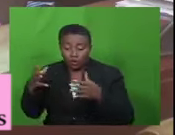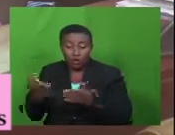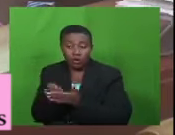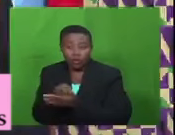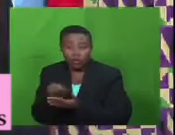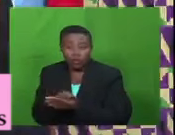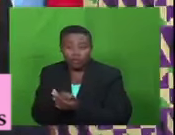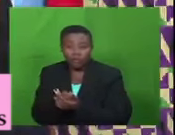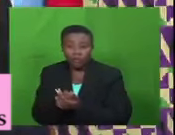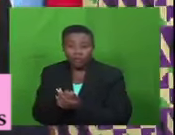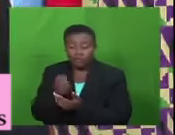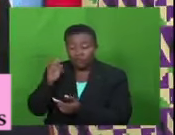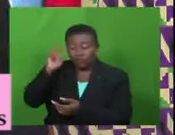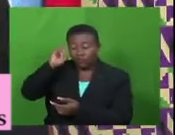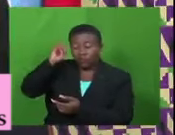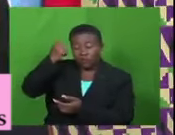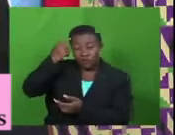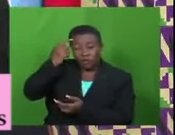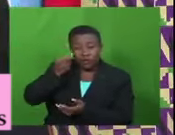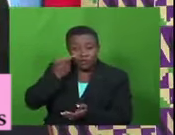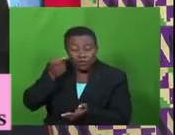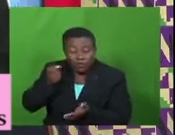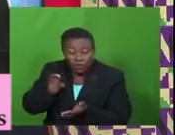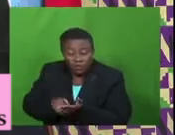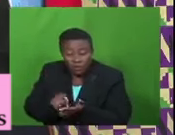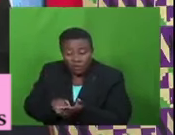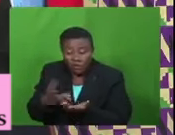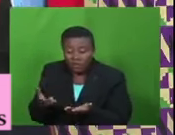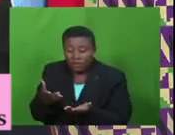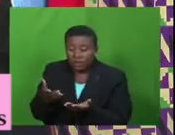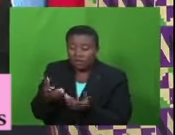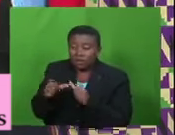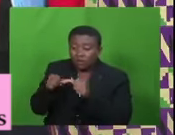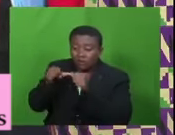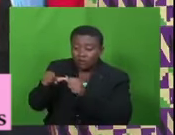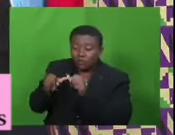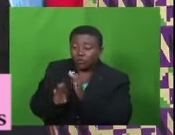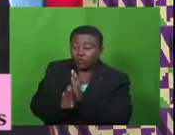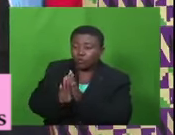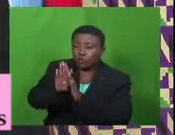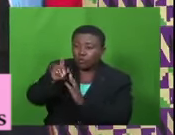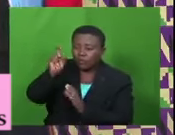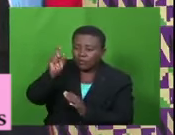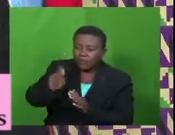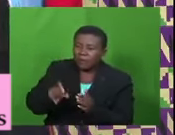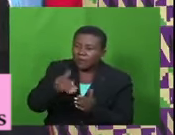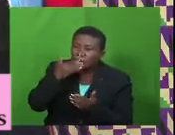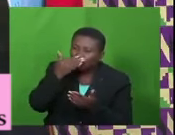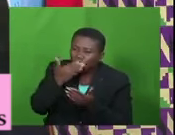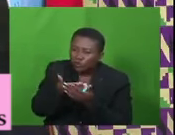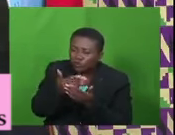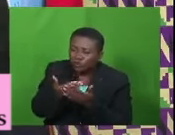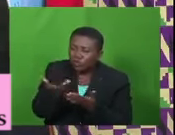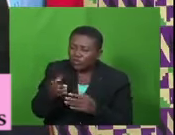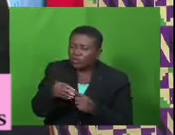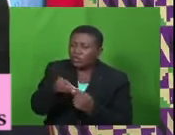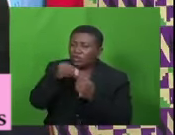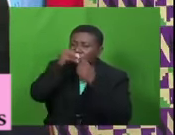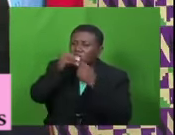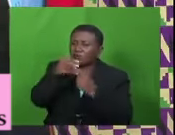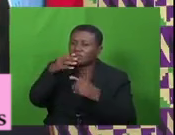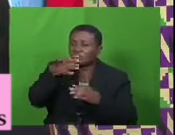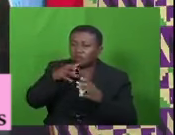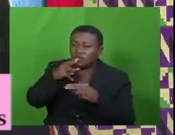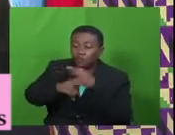government recognizes that sustained growth must be deliberate especially in a global landscape marked